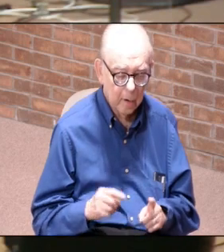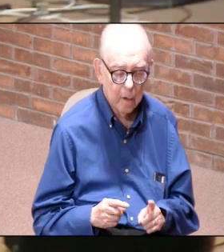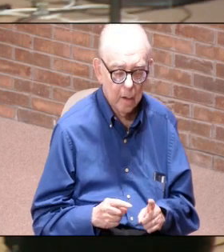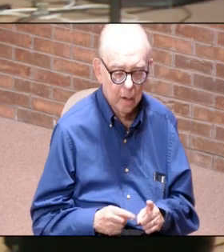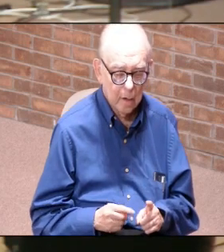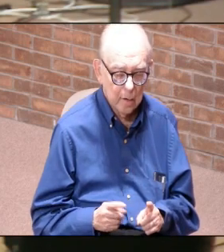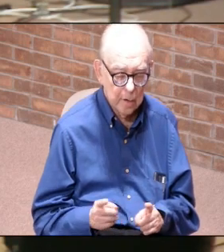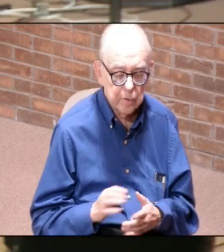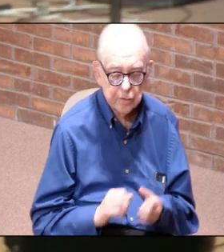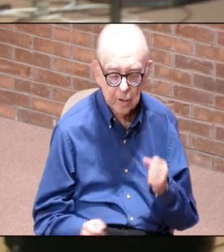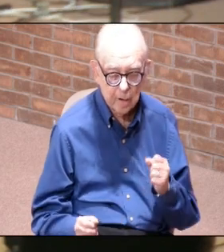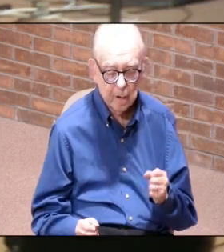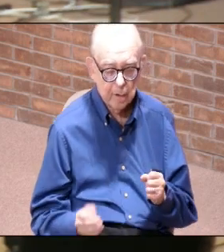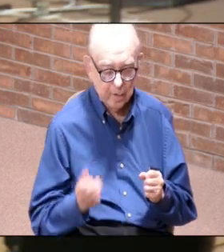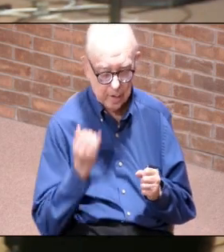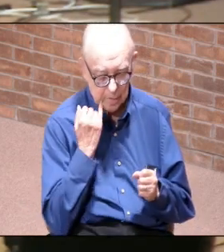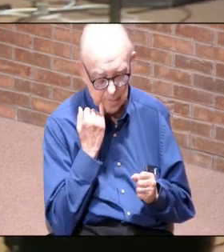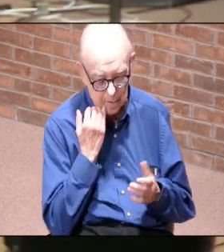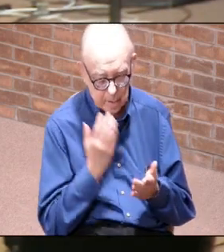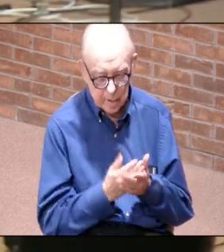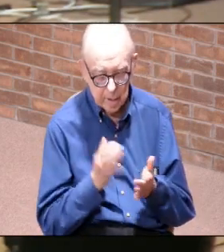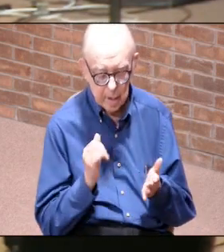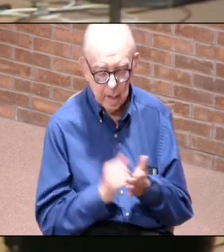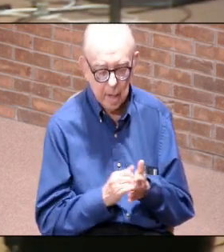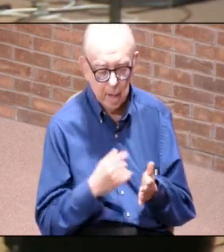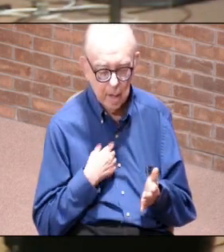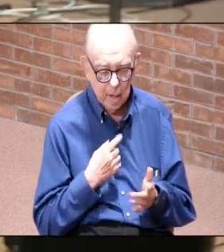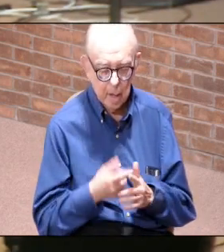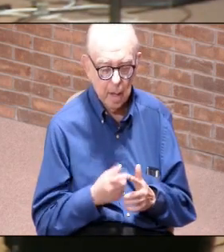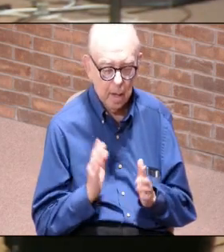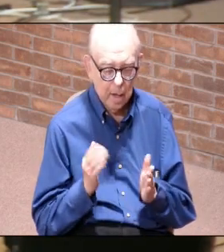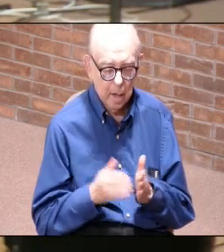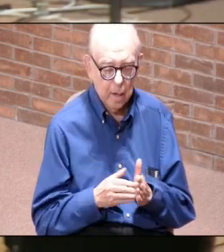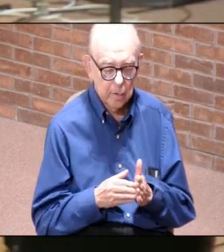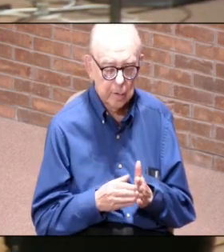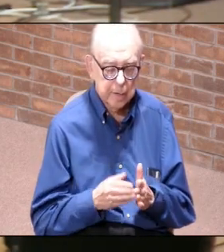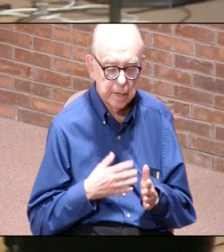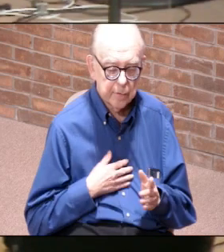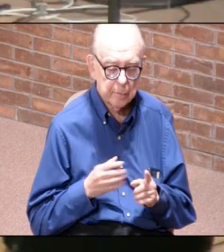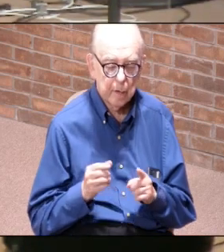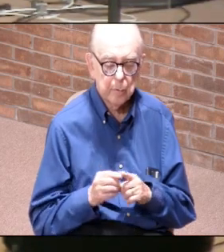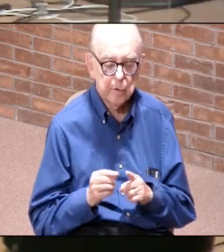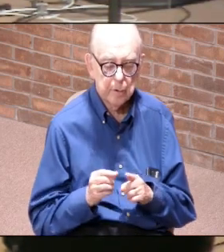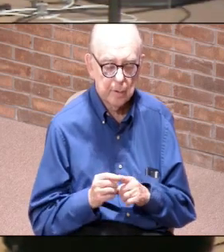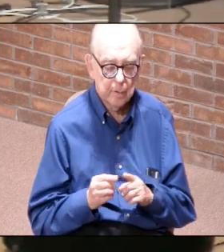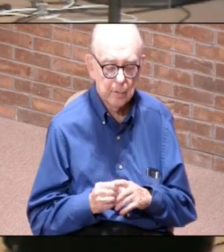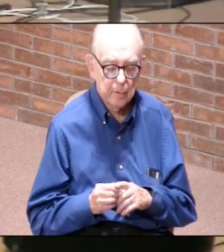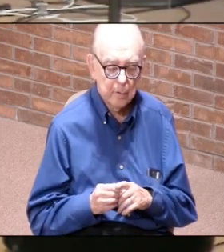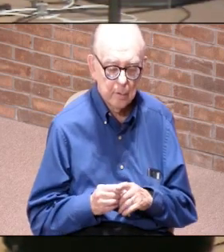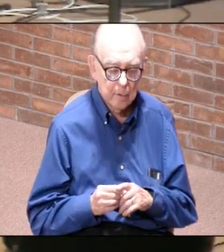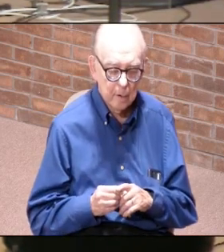comes, it is a destruction. If I stop that, then I'm going against my word.